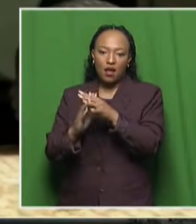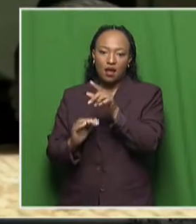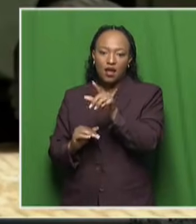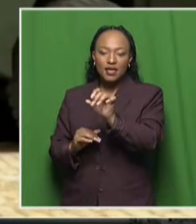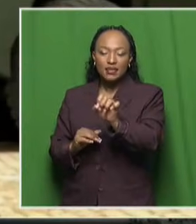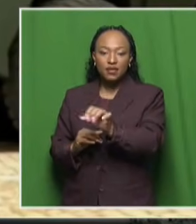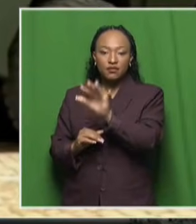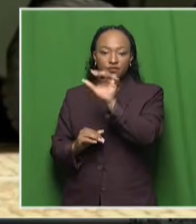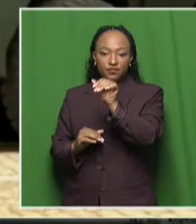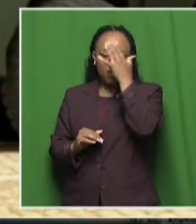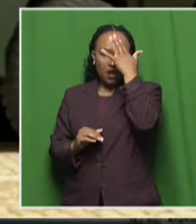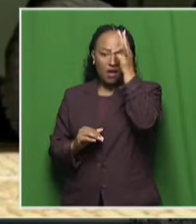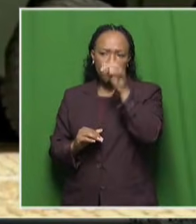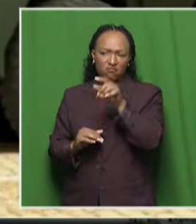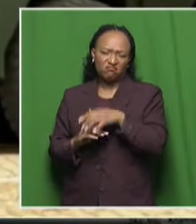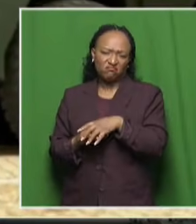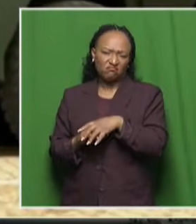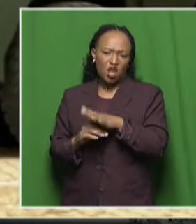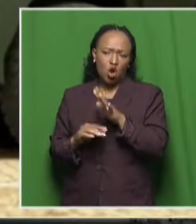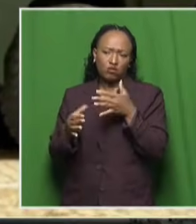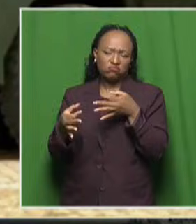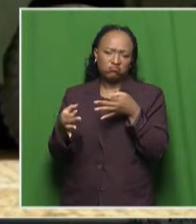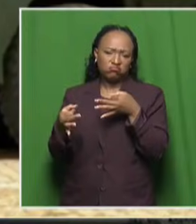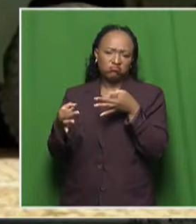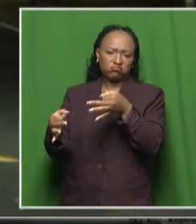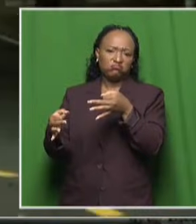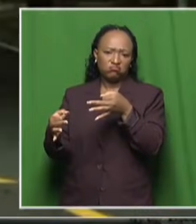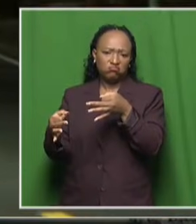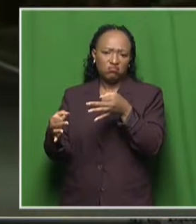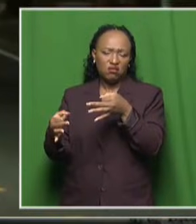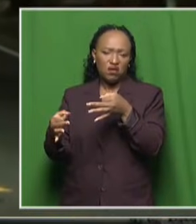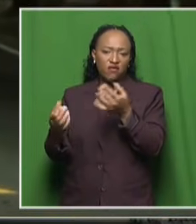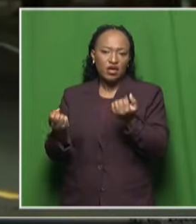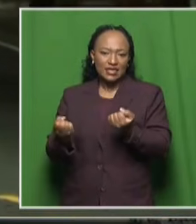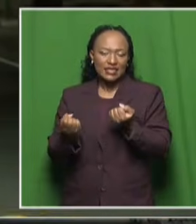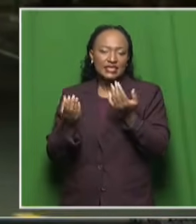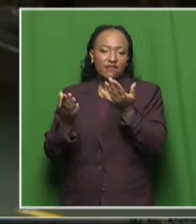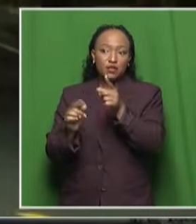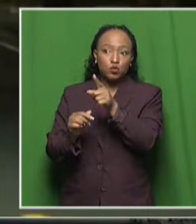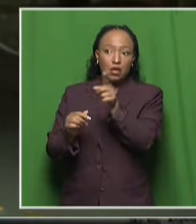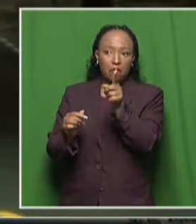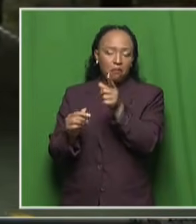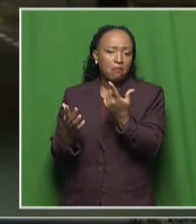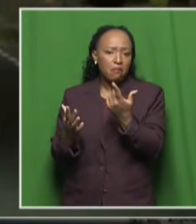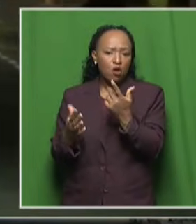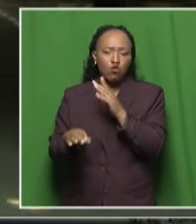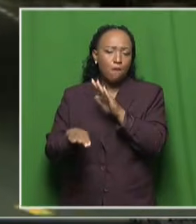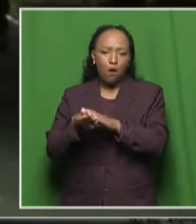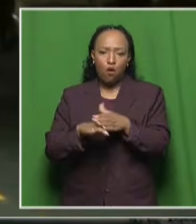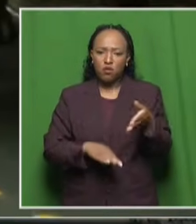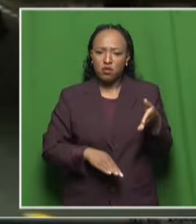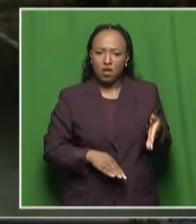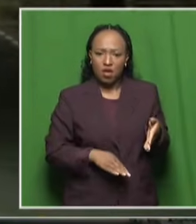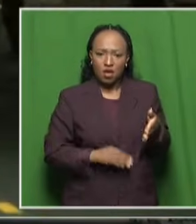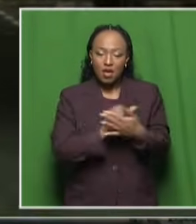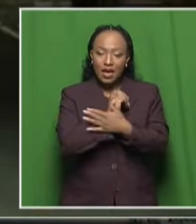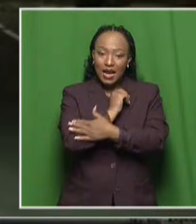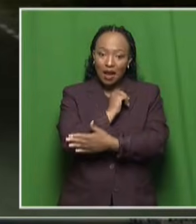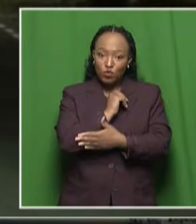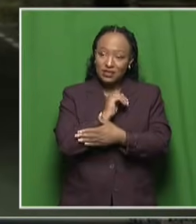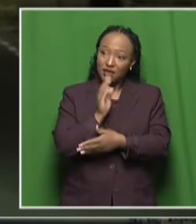not entitled to extend, in this case, consular services to them because they are no longer there. So the country where they